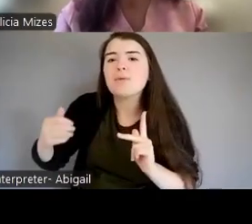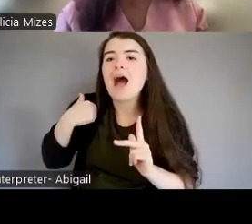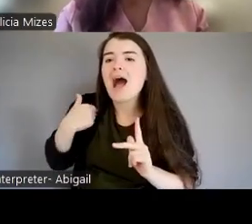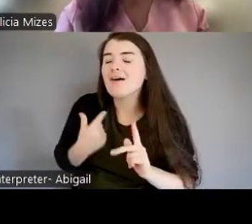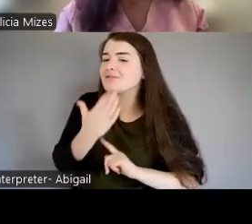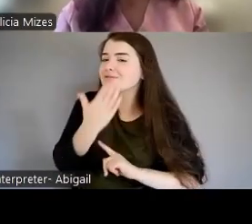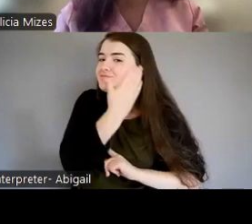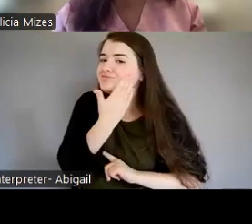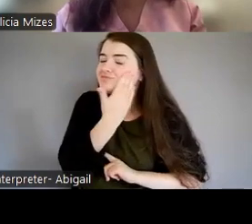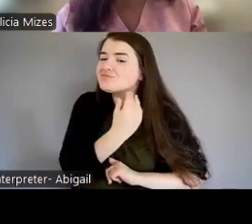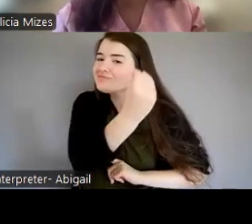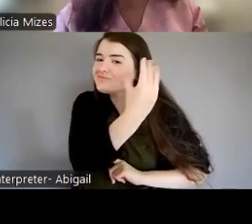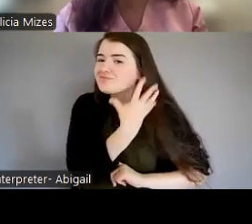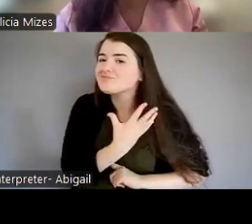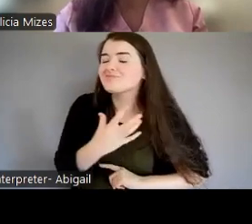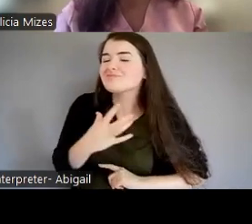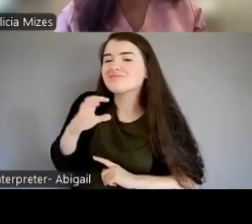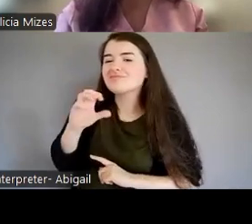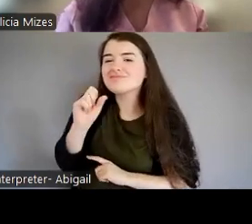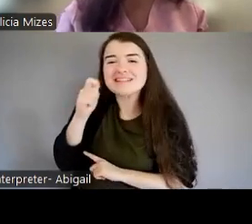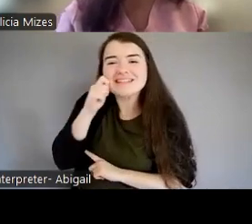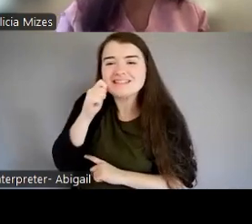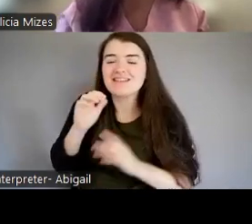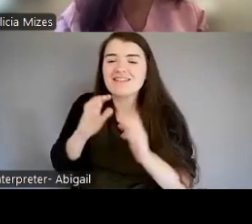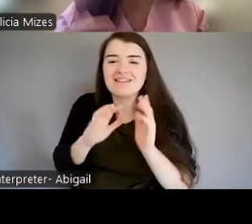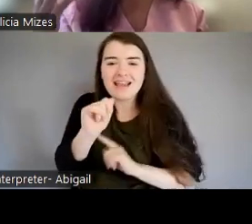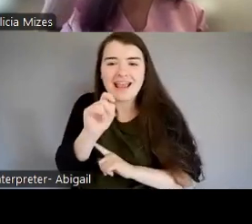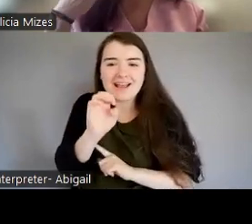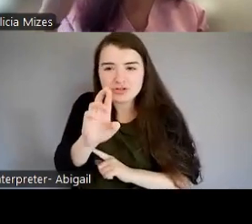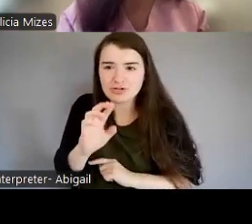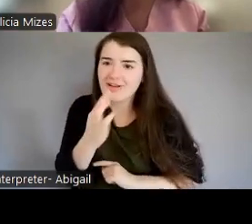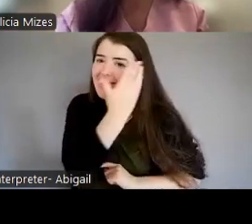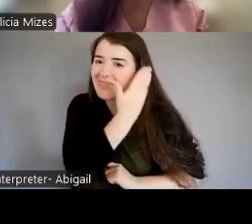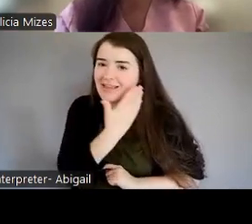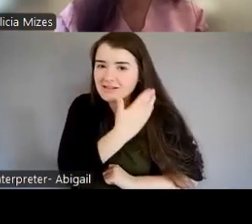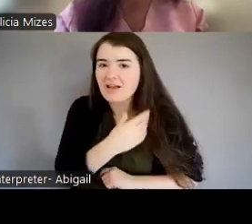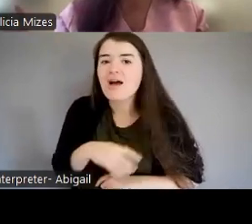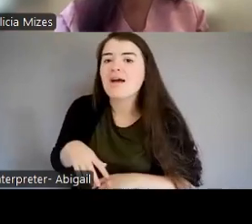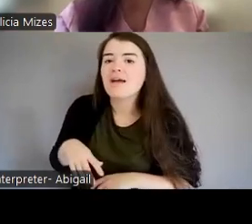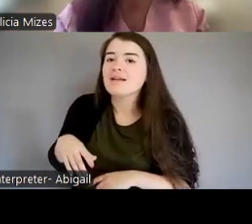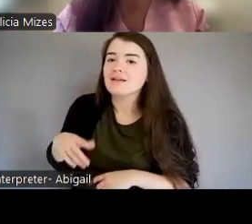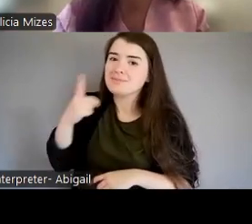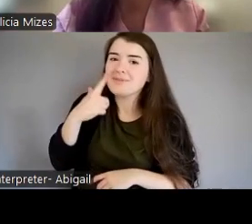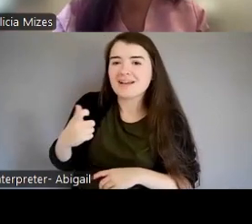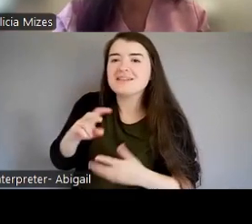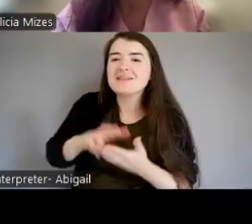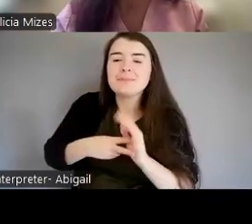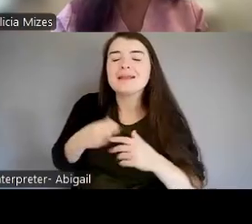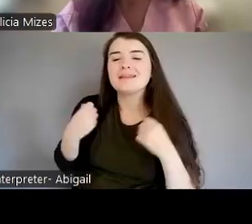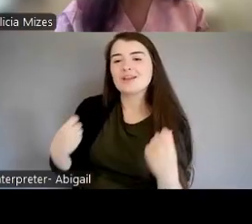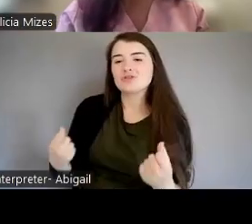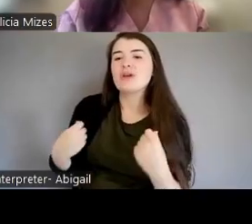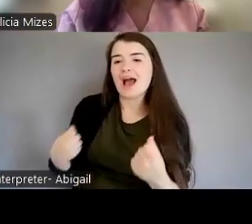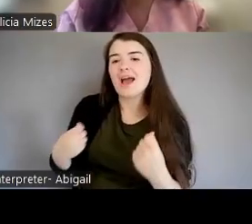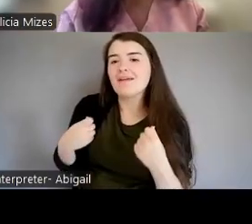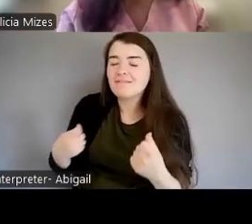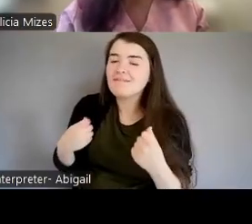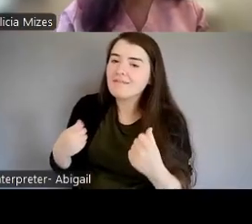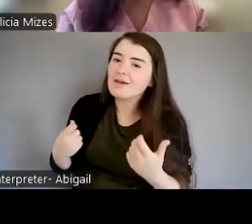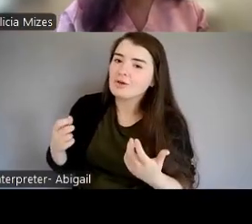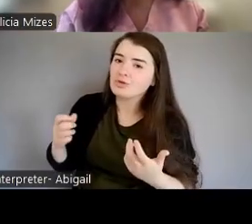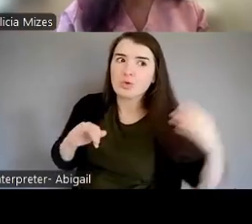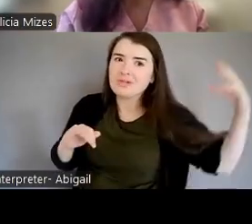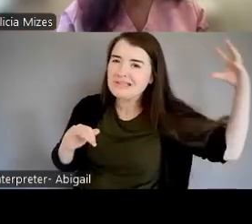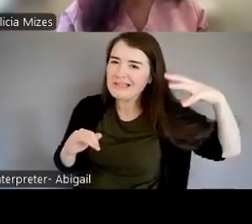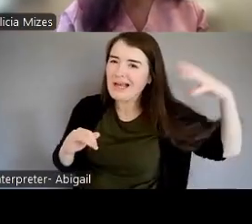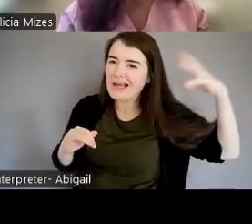driver. I joke around and I tell patients that if we see someone with more skin cancer on the right side of their face, that means they're a passenger princess. So definitely